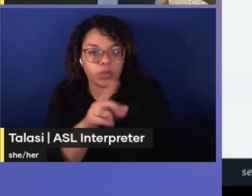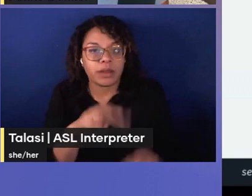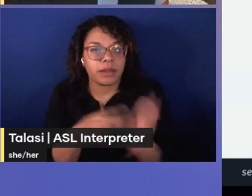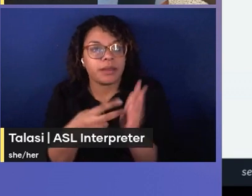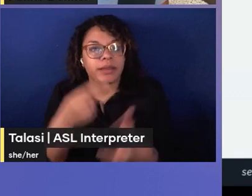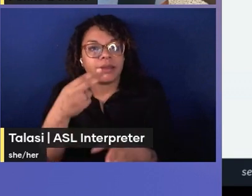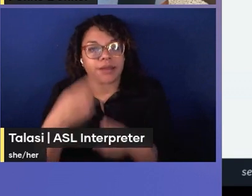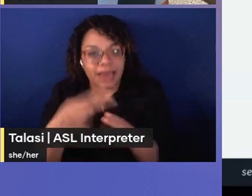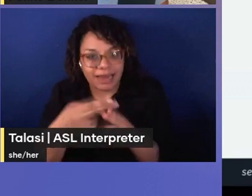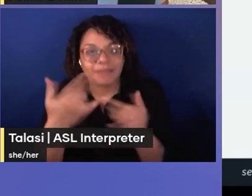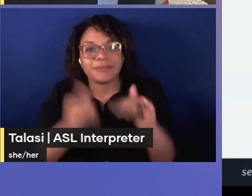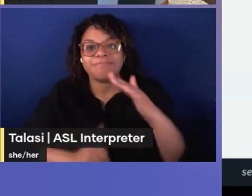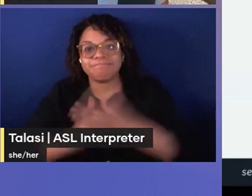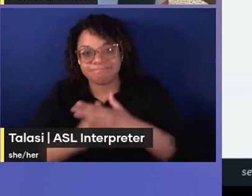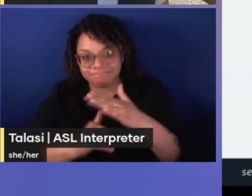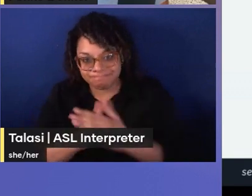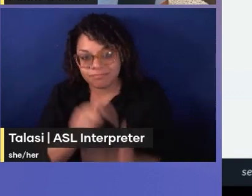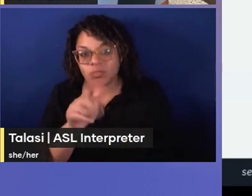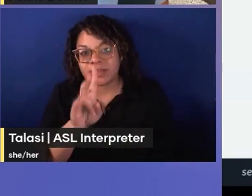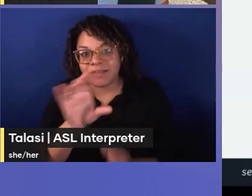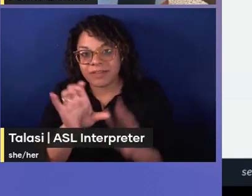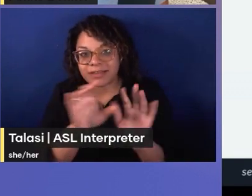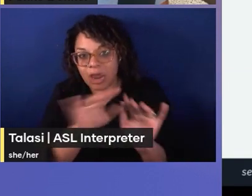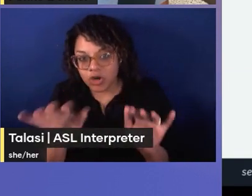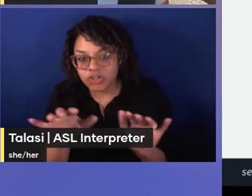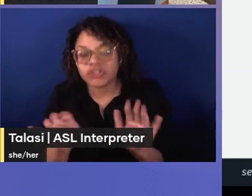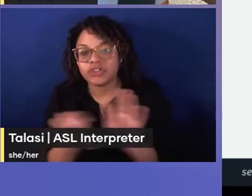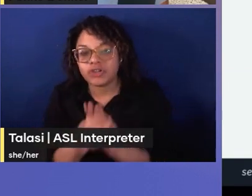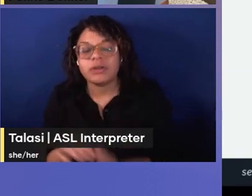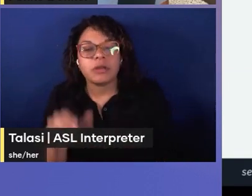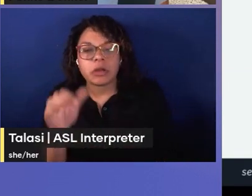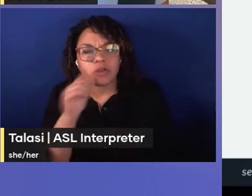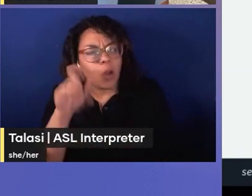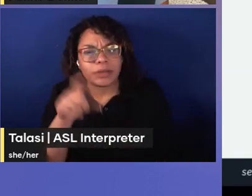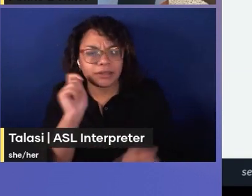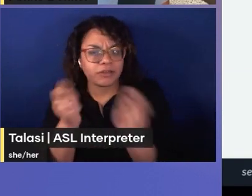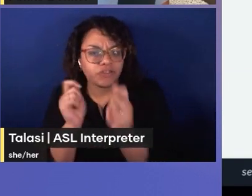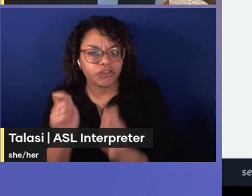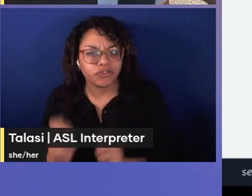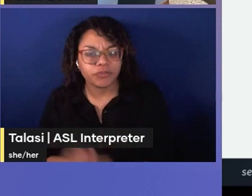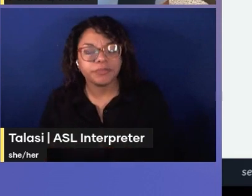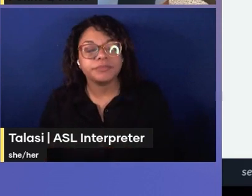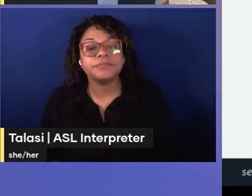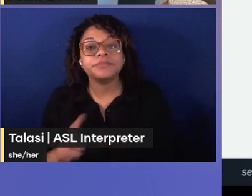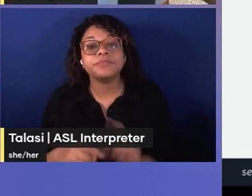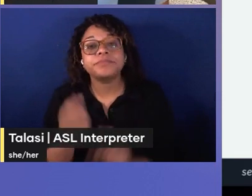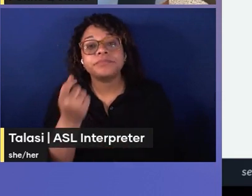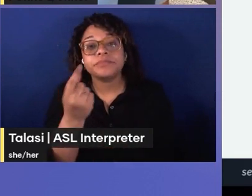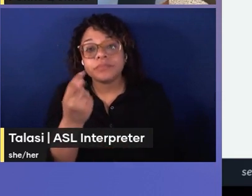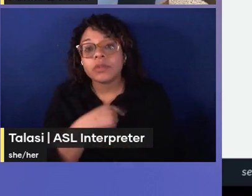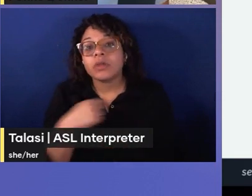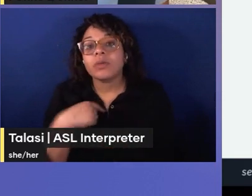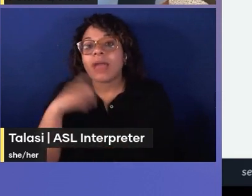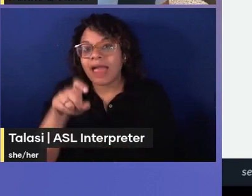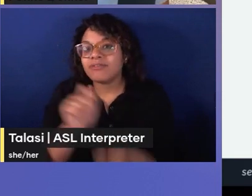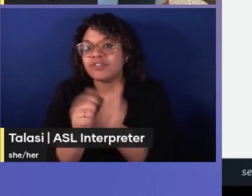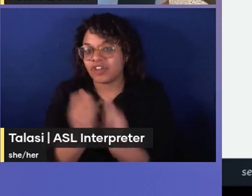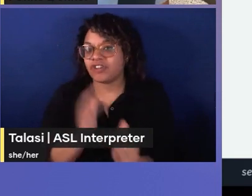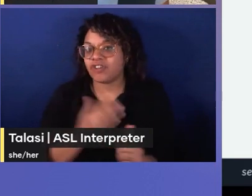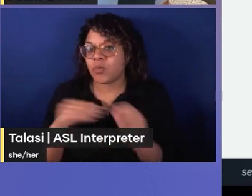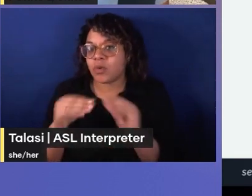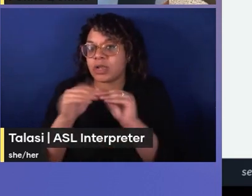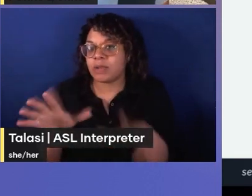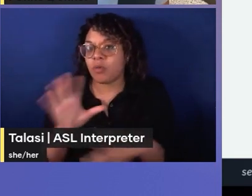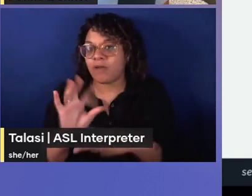be longer than 27 characters. So we don't have to make any changes there. But we do need to make some changes to our deploy function. And